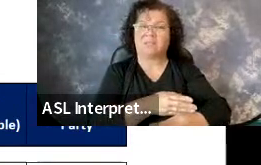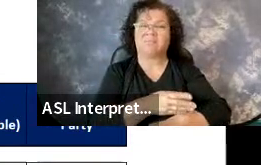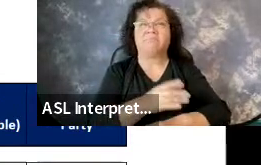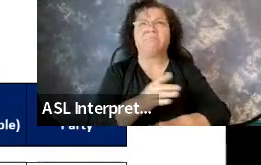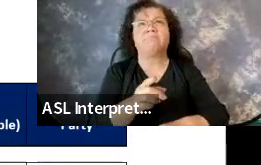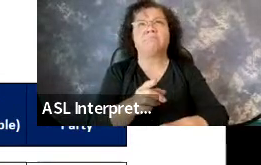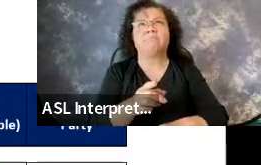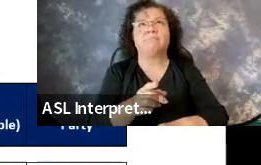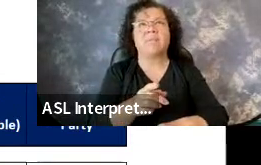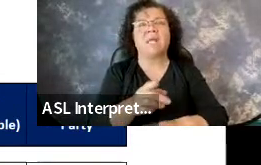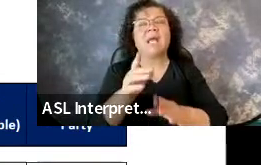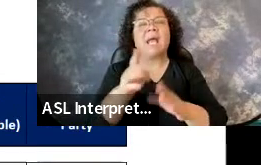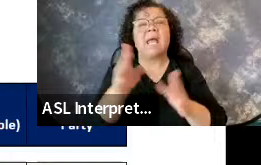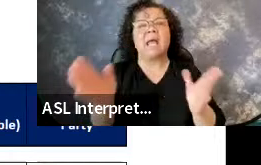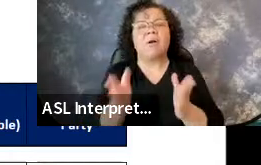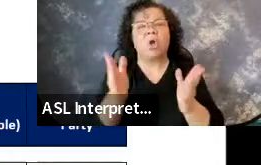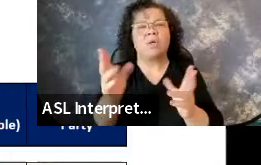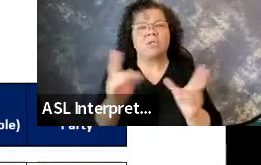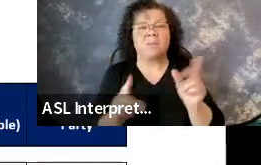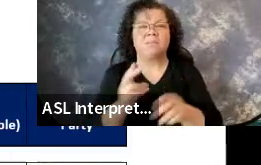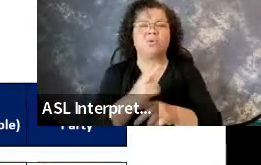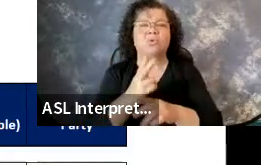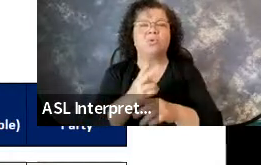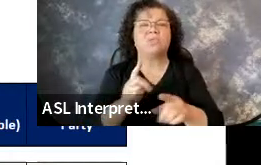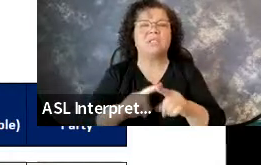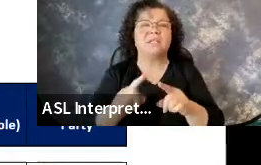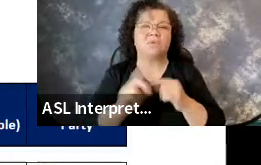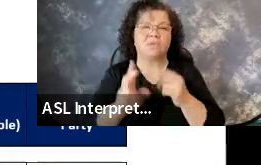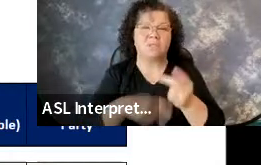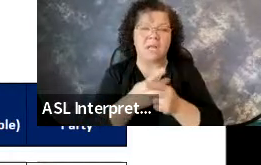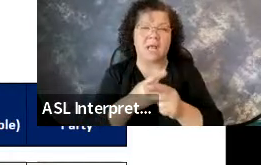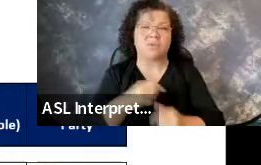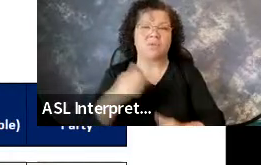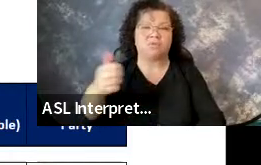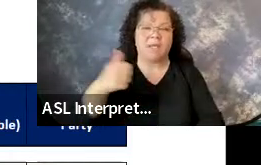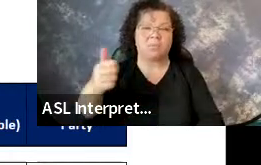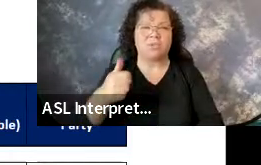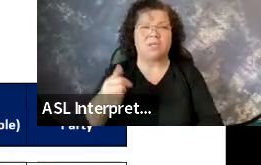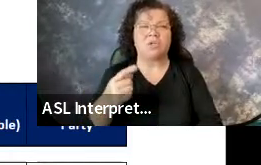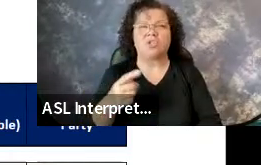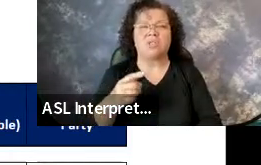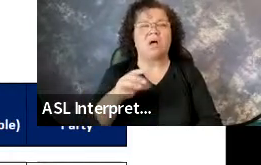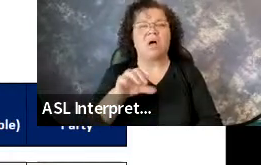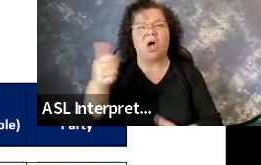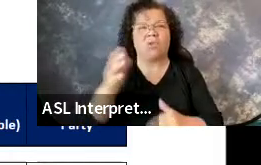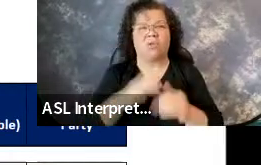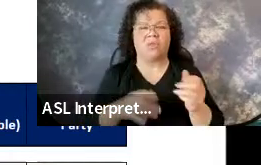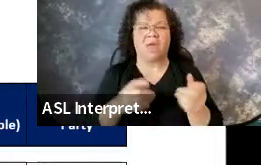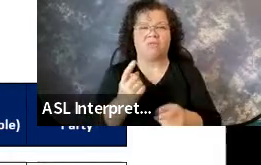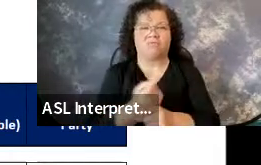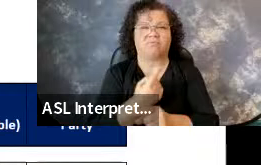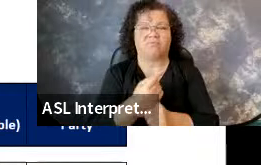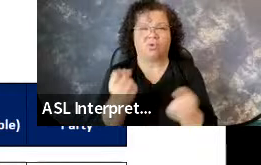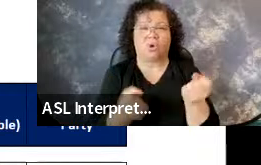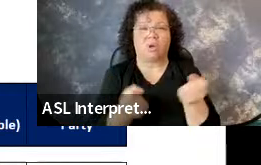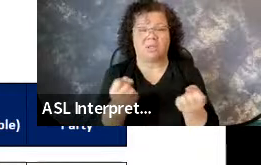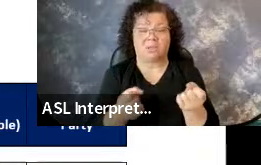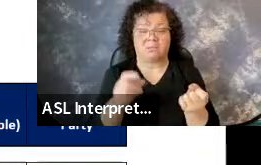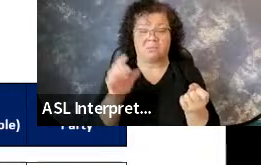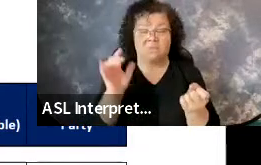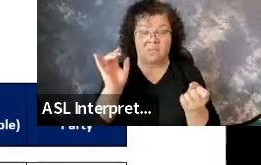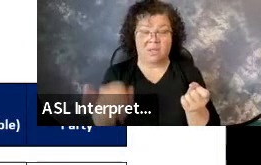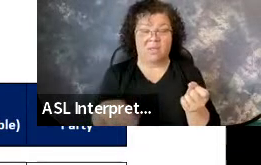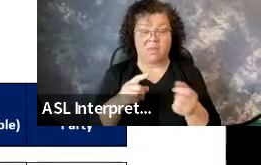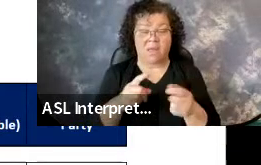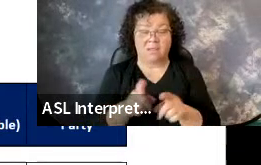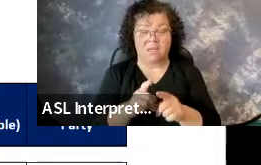encouraging people to use other forms of transportation besides vehicles, something to that effect. This is an issue on the Hayden Island side as